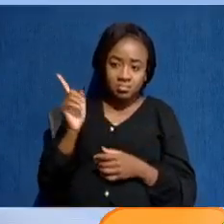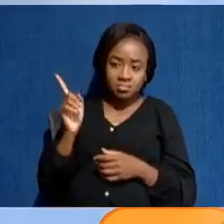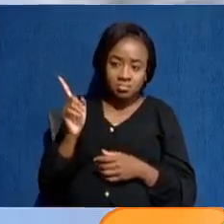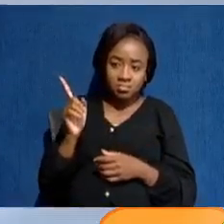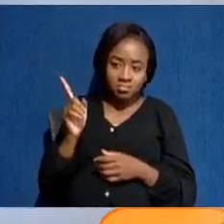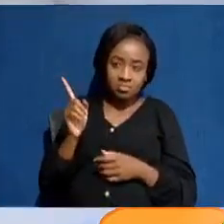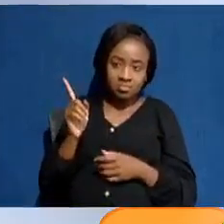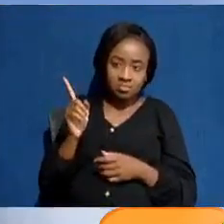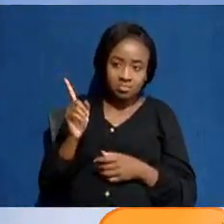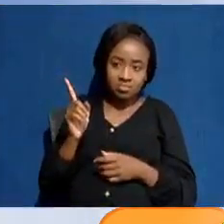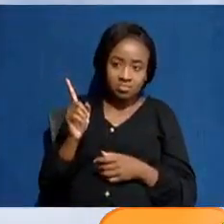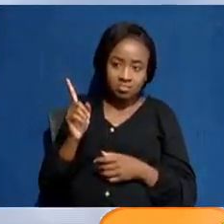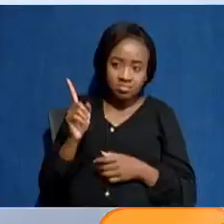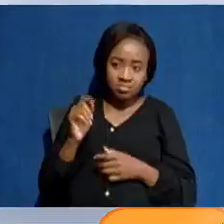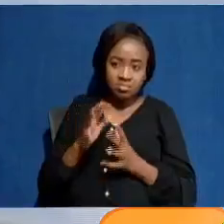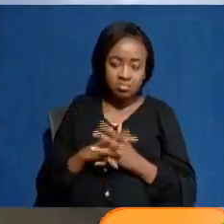by a tail hook.